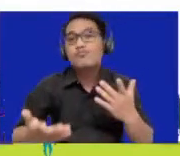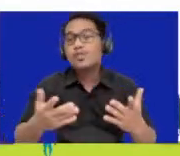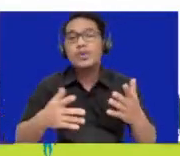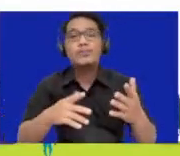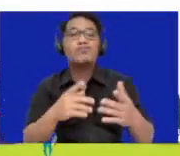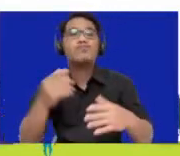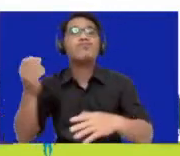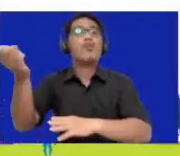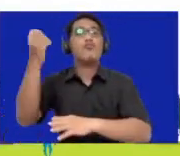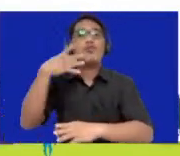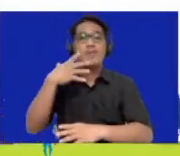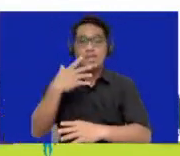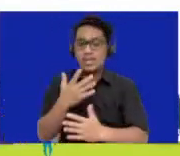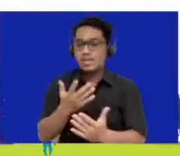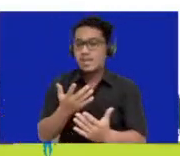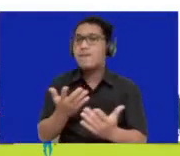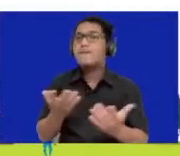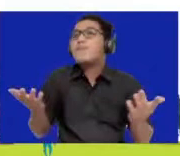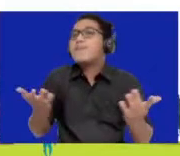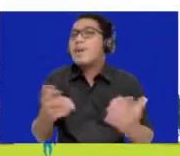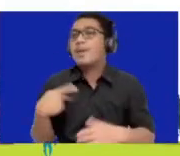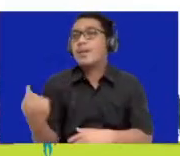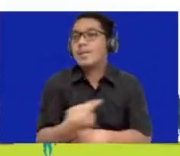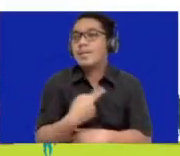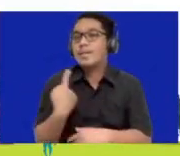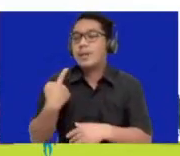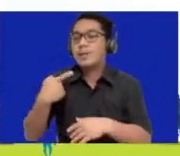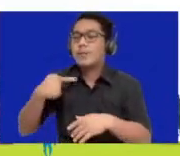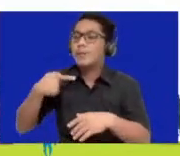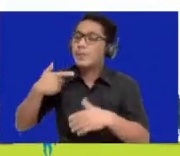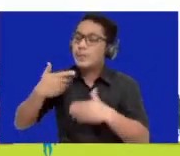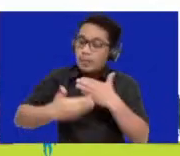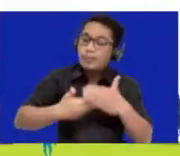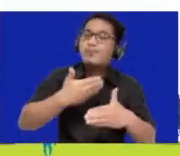So thank you very much for this opportunity.